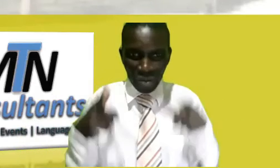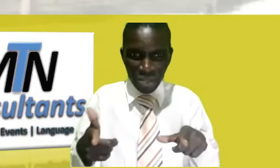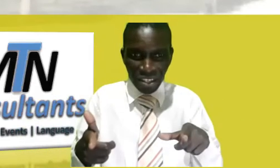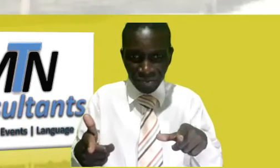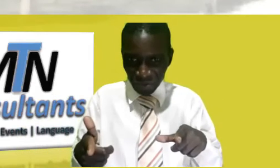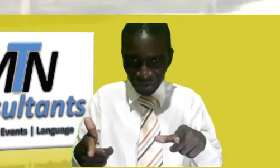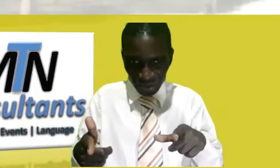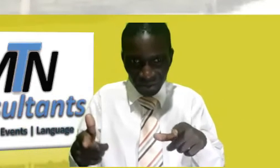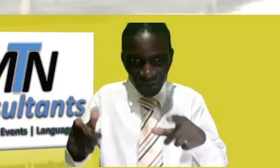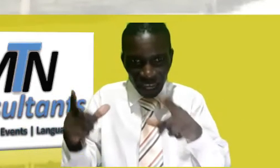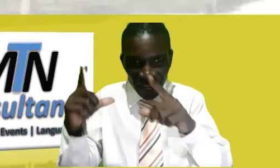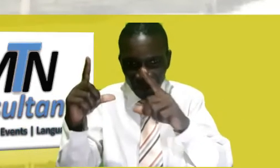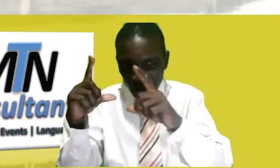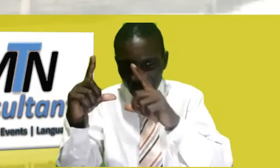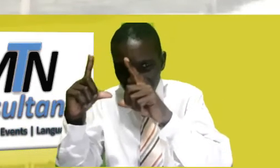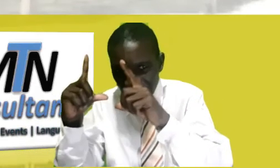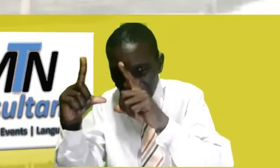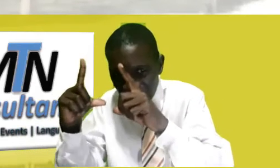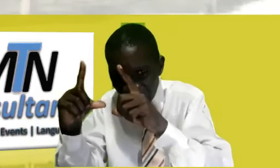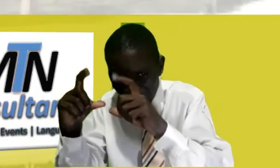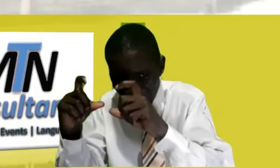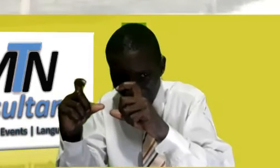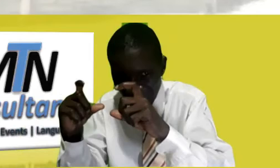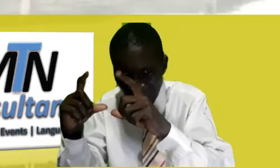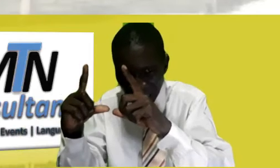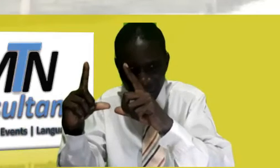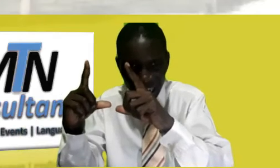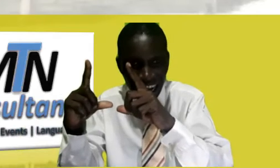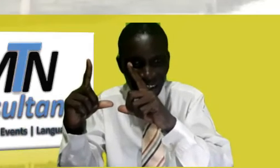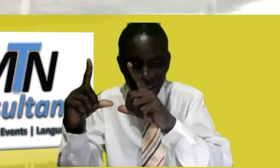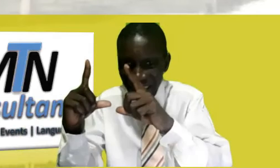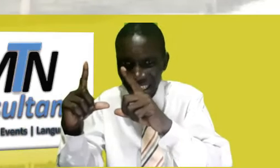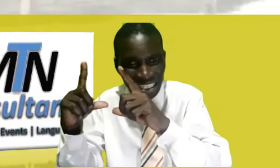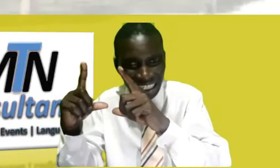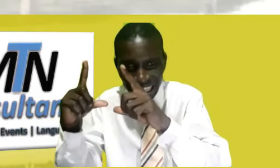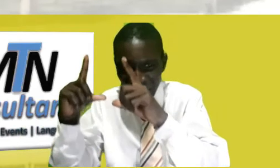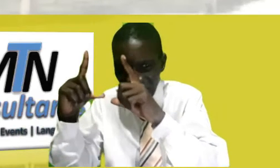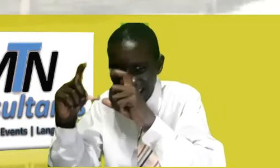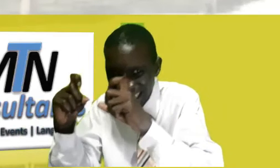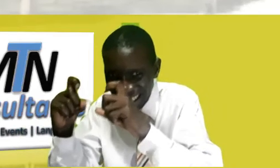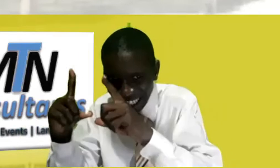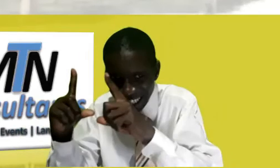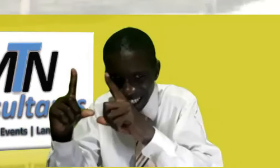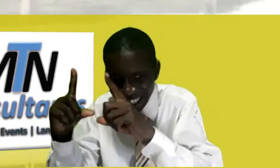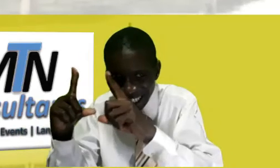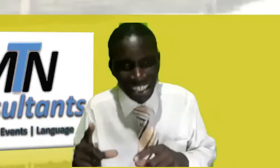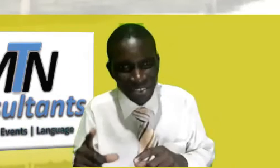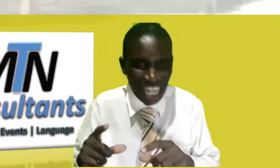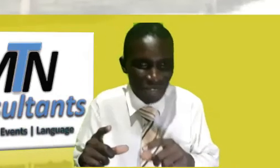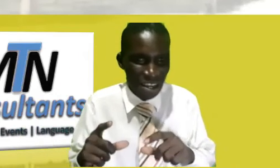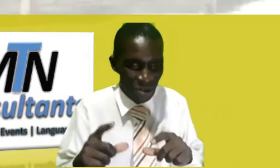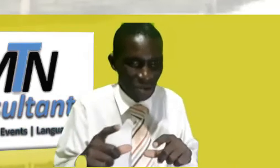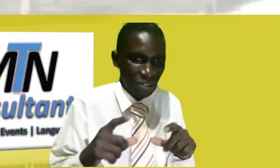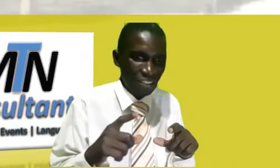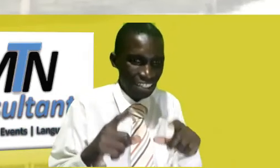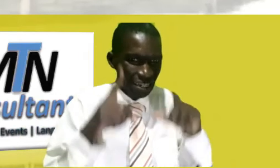as for me, I used to like to take photos with my camera. I always had the camera catcher. Every